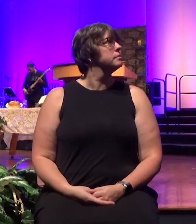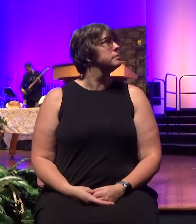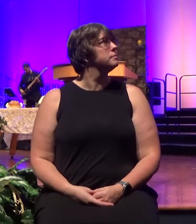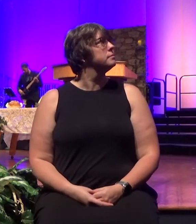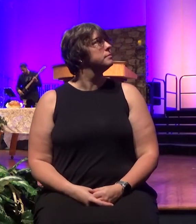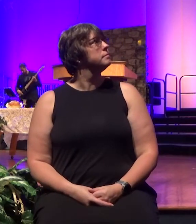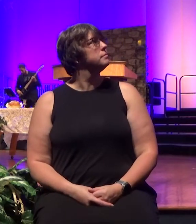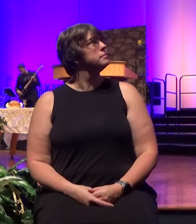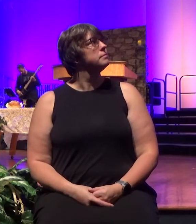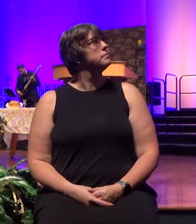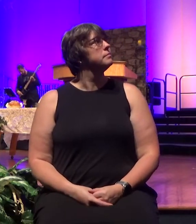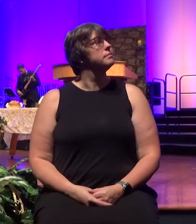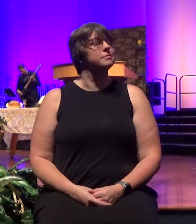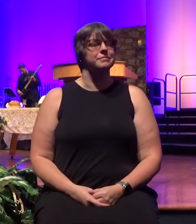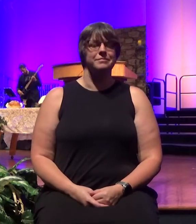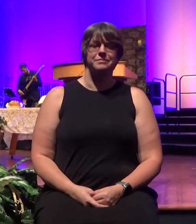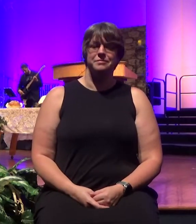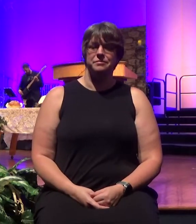Just when